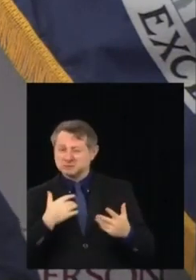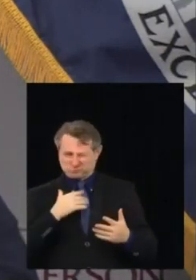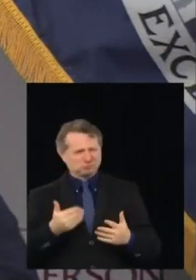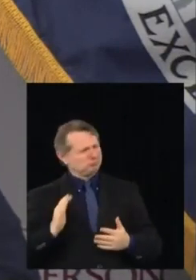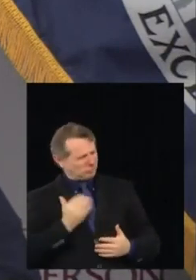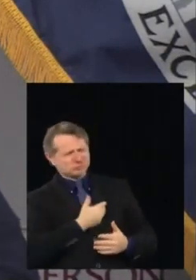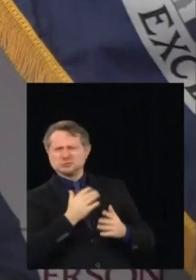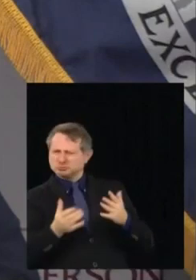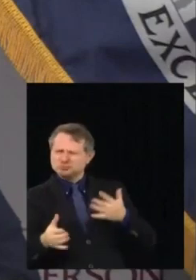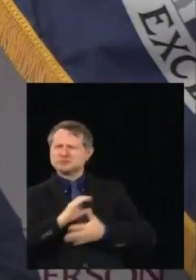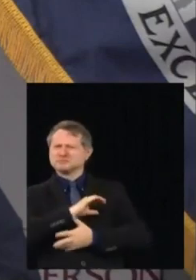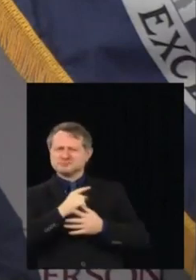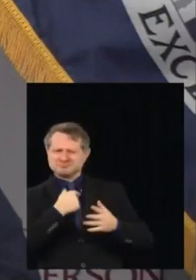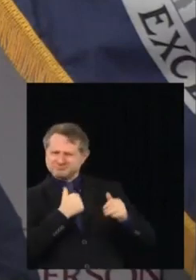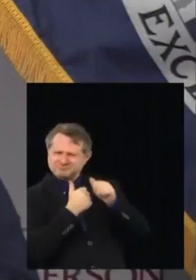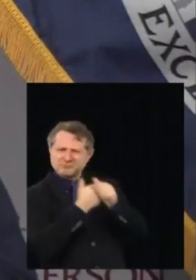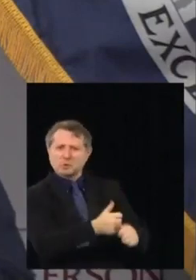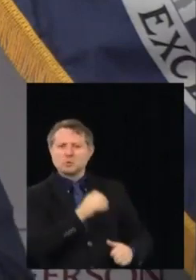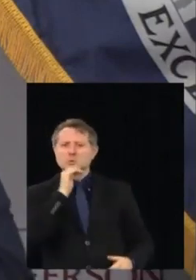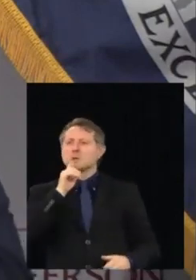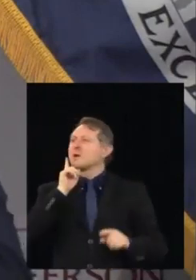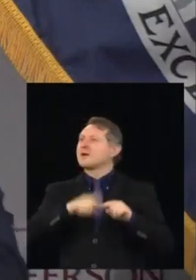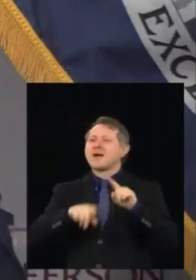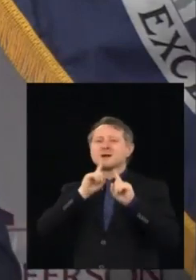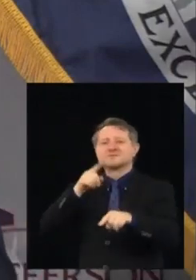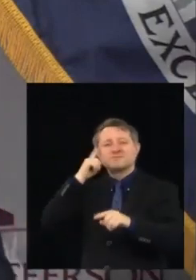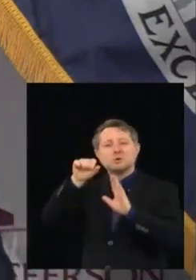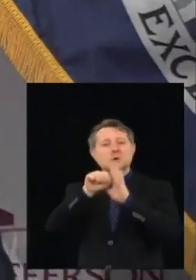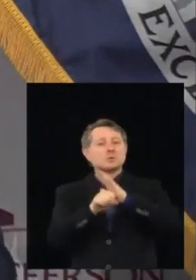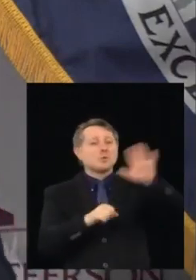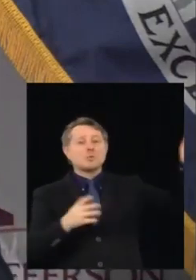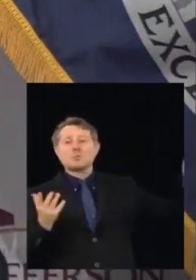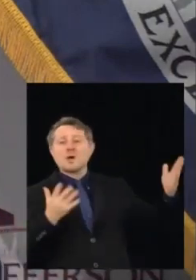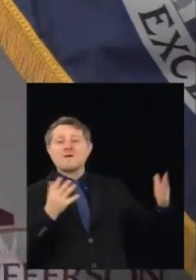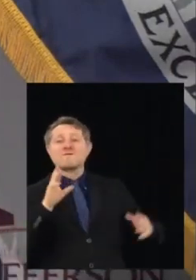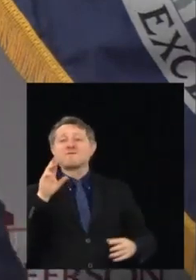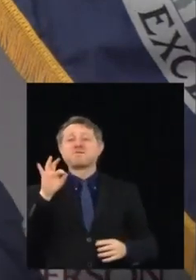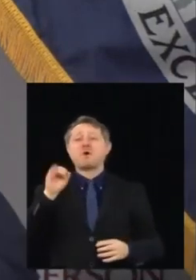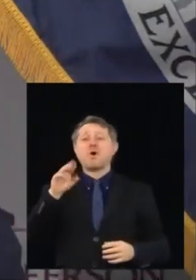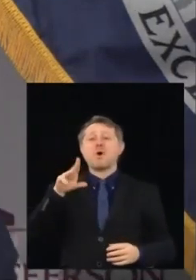speak to anyone else. And again, I don't know what Fort Drum is doing or not doing.